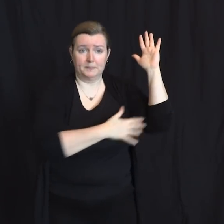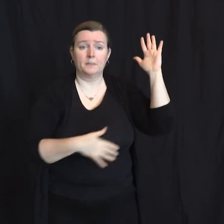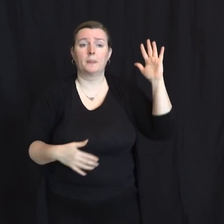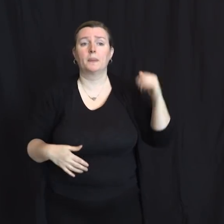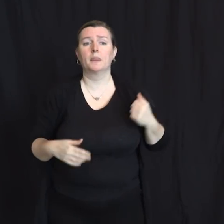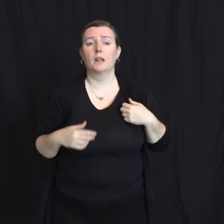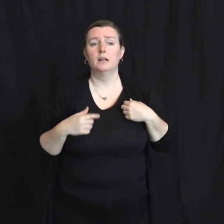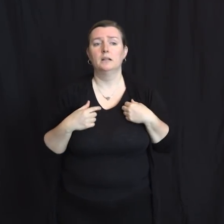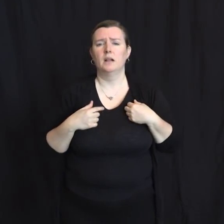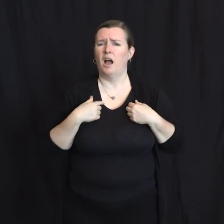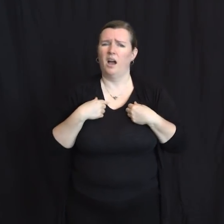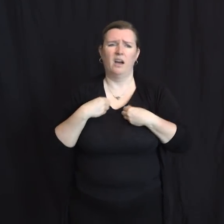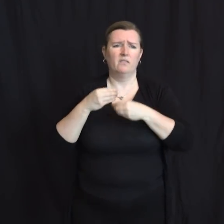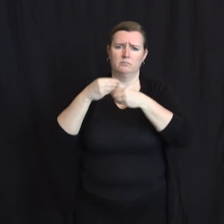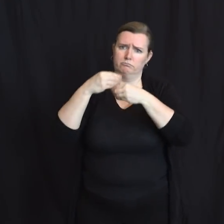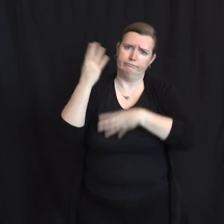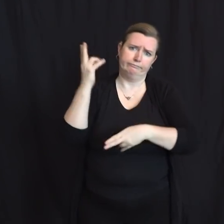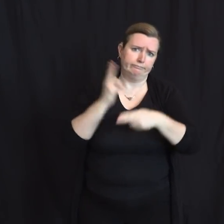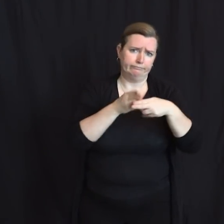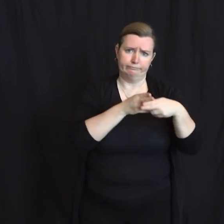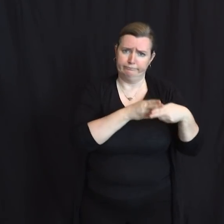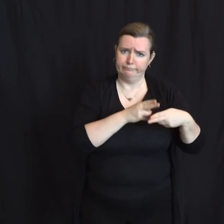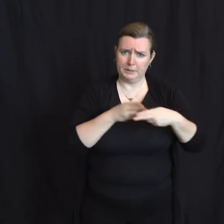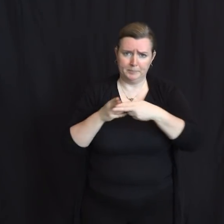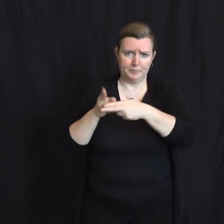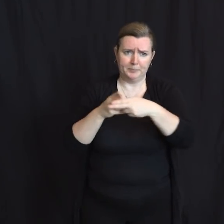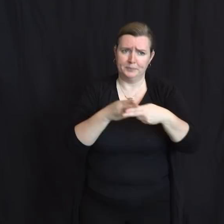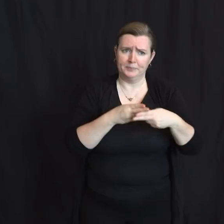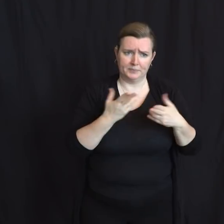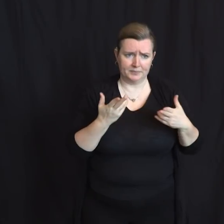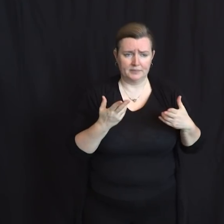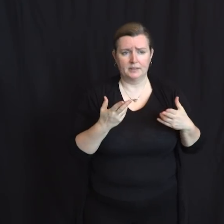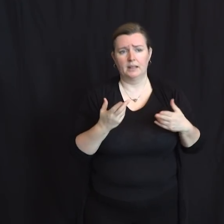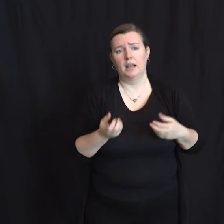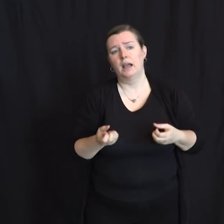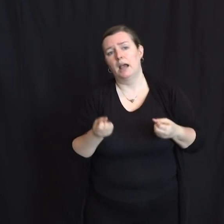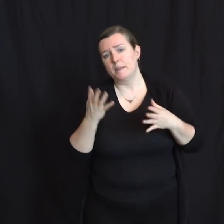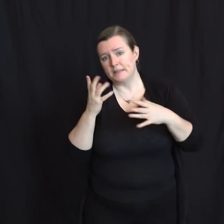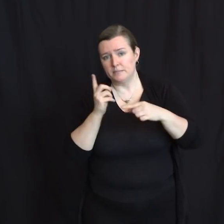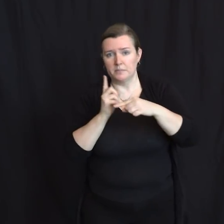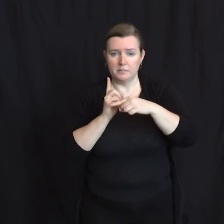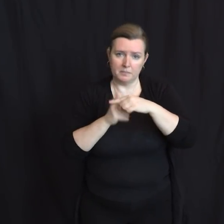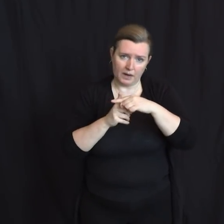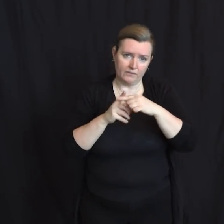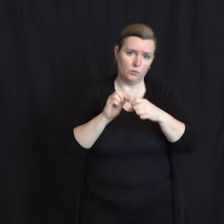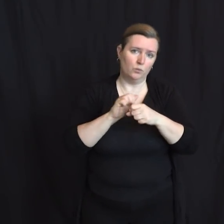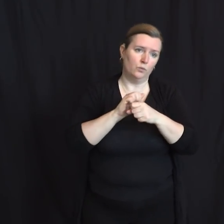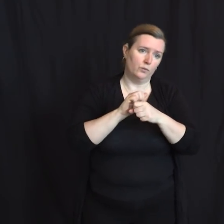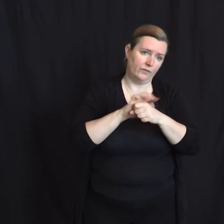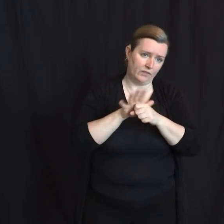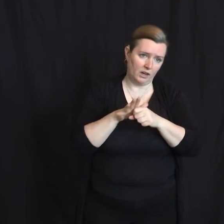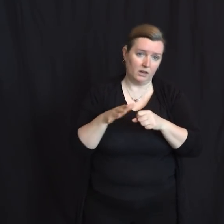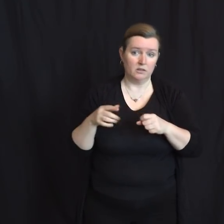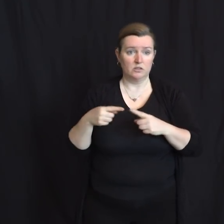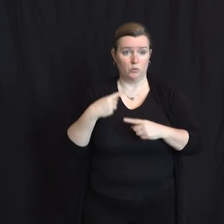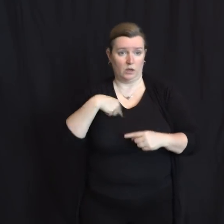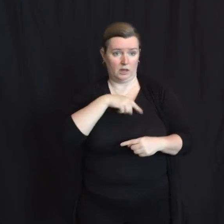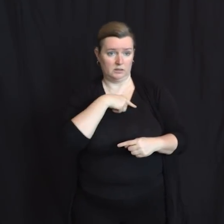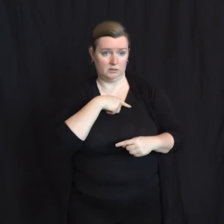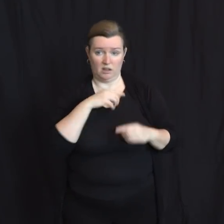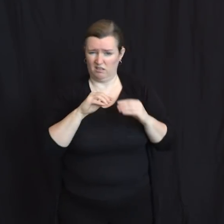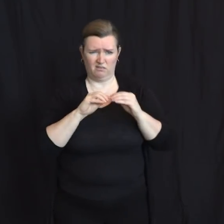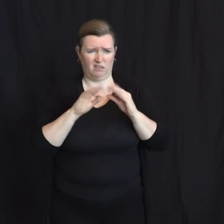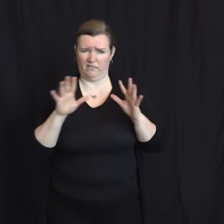every long-term care facility and how many cases they have. And it's obvious to us in the South that if we get in